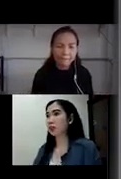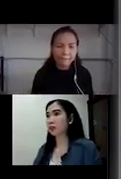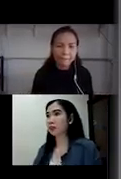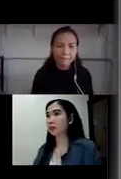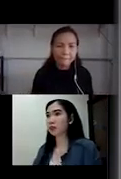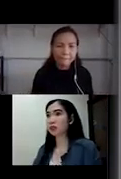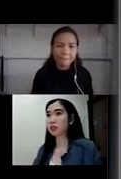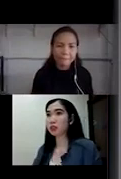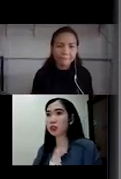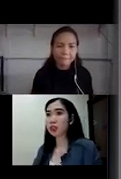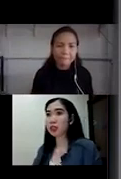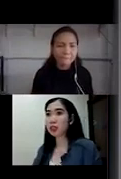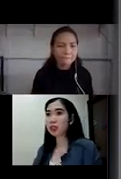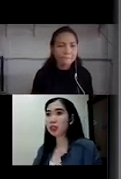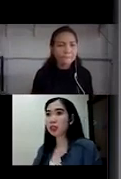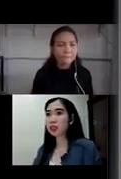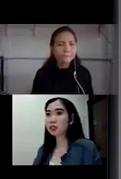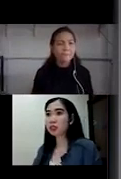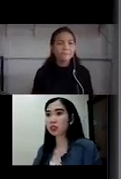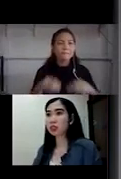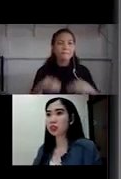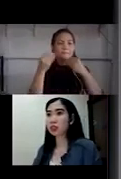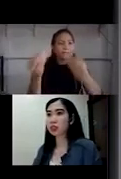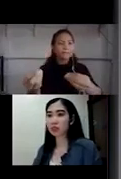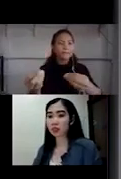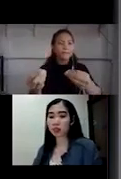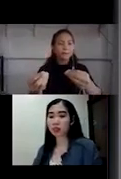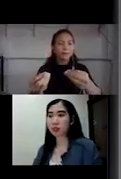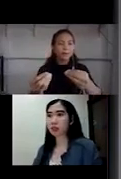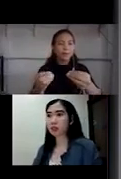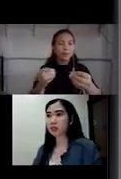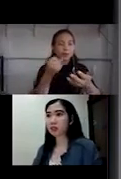Yan. So, ilalagay nyo lang siya dun sa source.